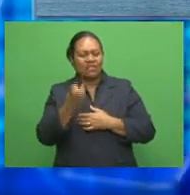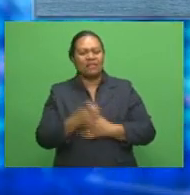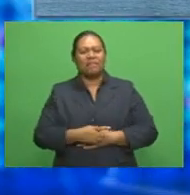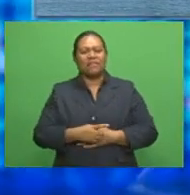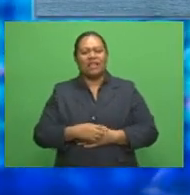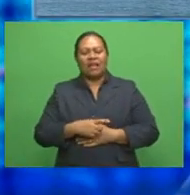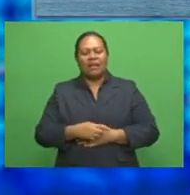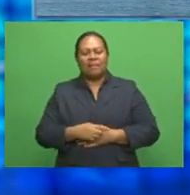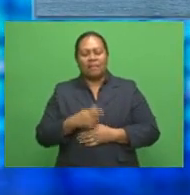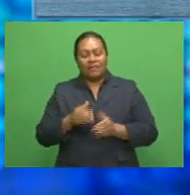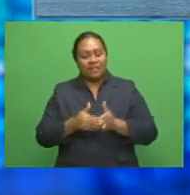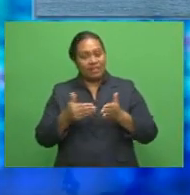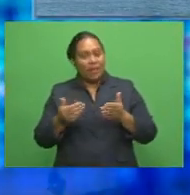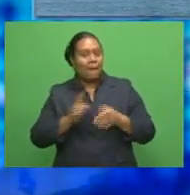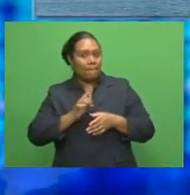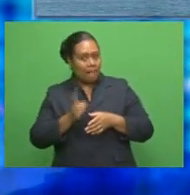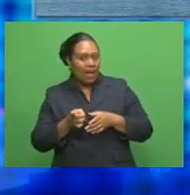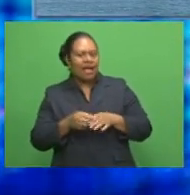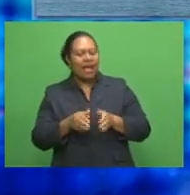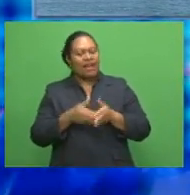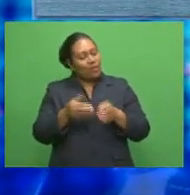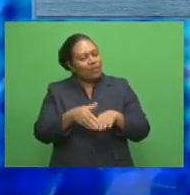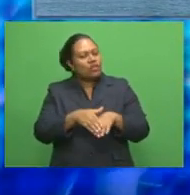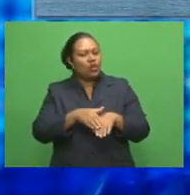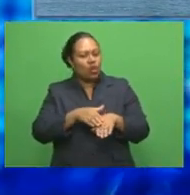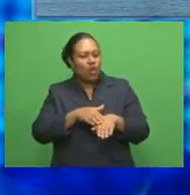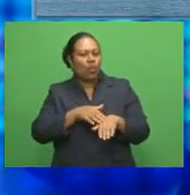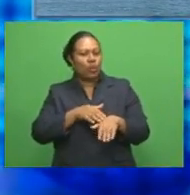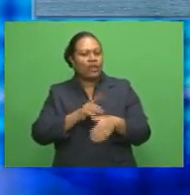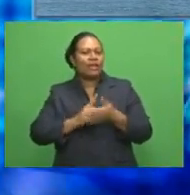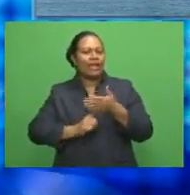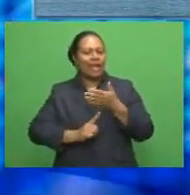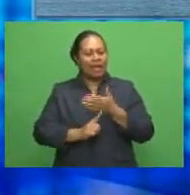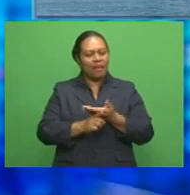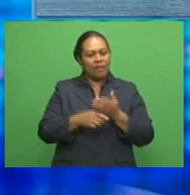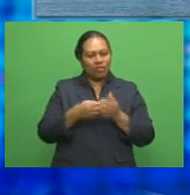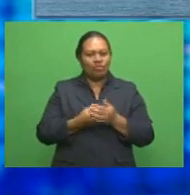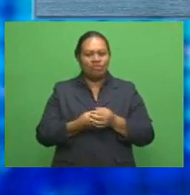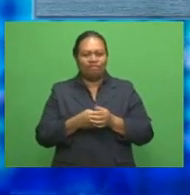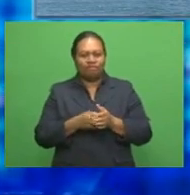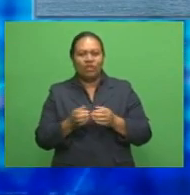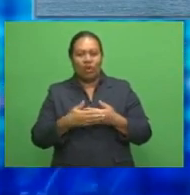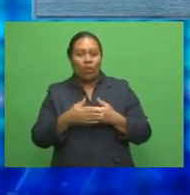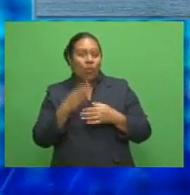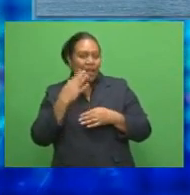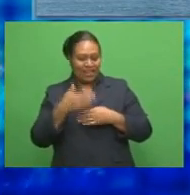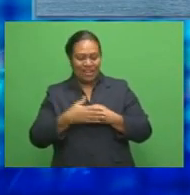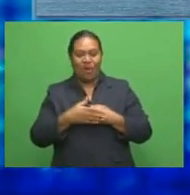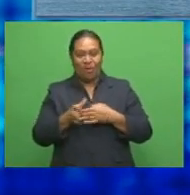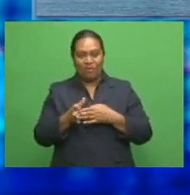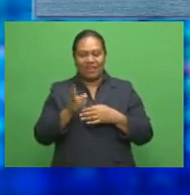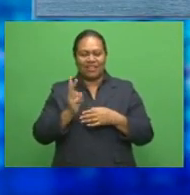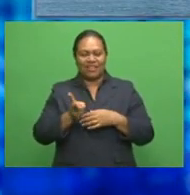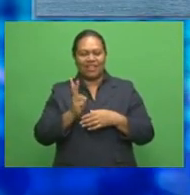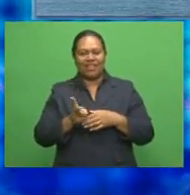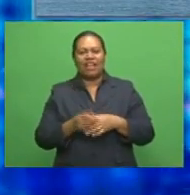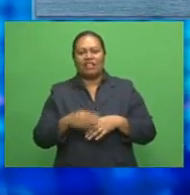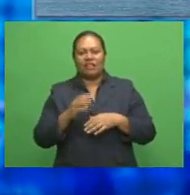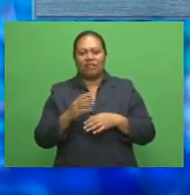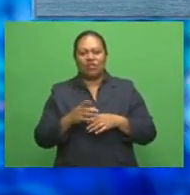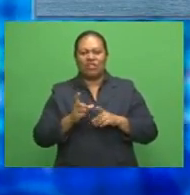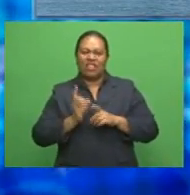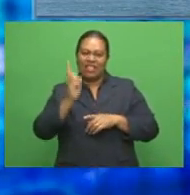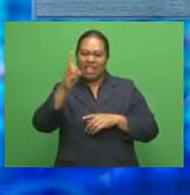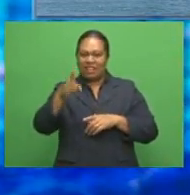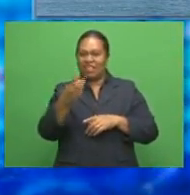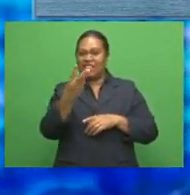pandemic. However, things are slowly normalizing to some extent as the cruise operator was the first to set sail from Port General 3